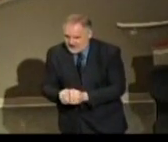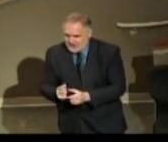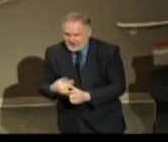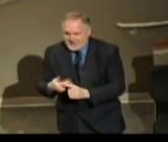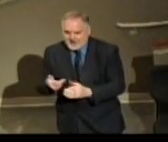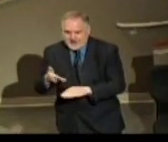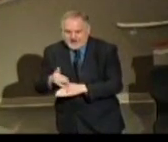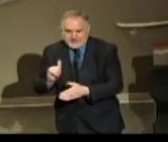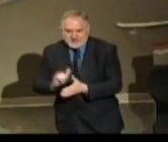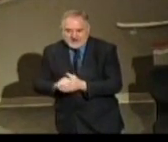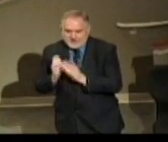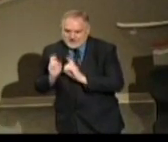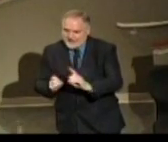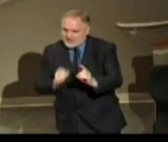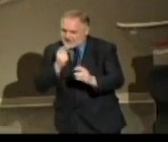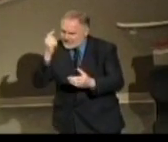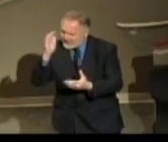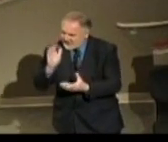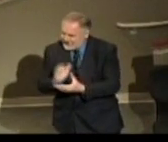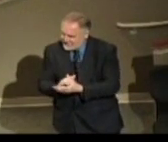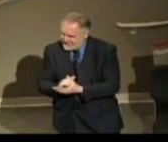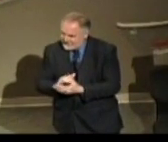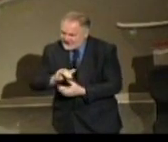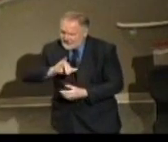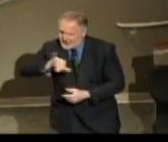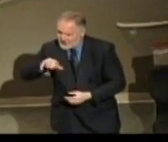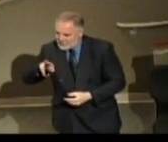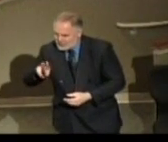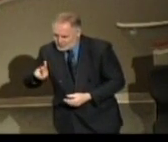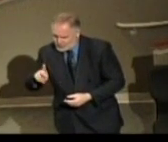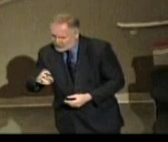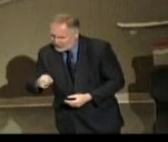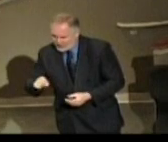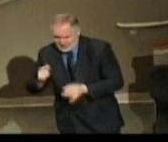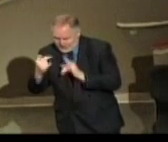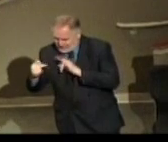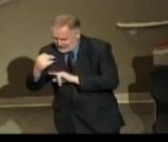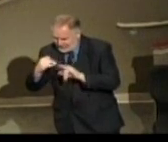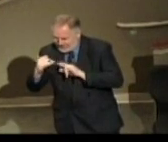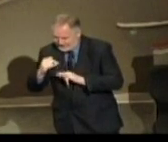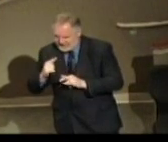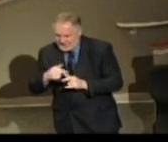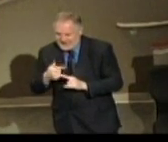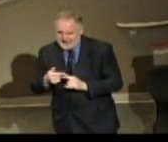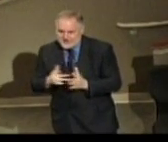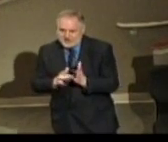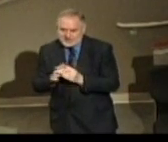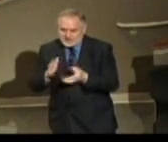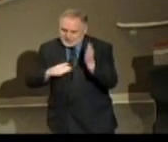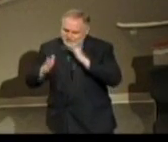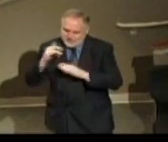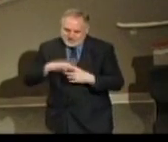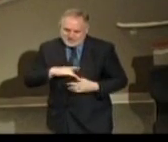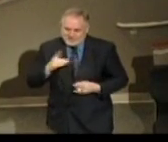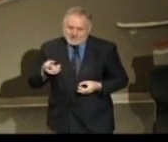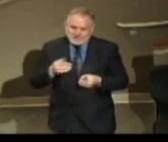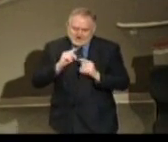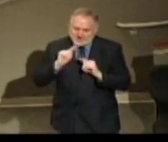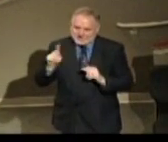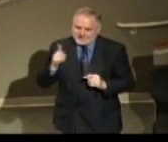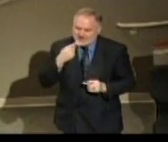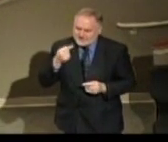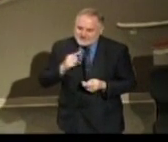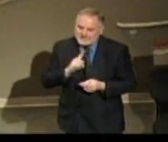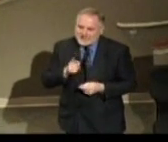it. When Jesus had thus said, verse 21, he was troubled in spirit and testified and said,